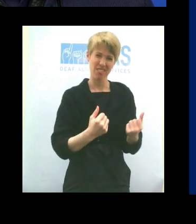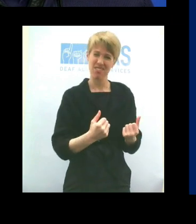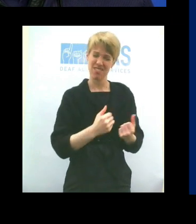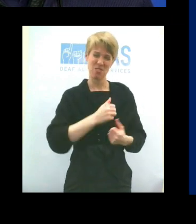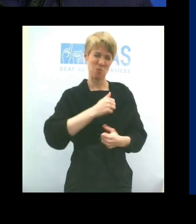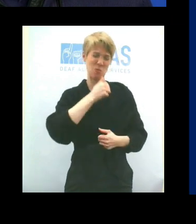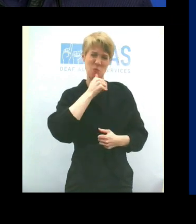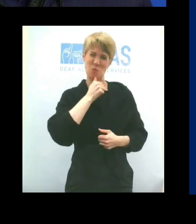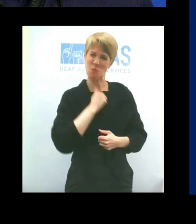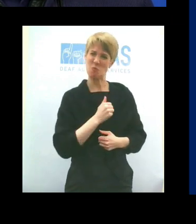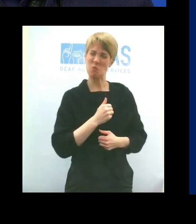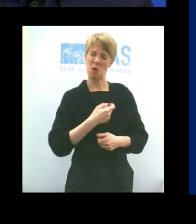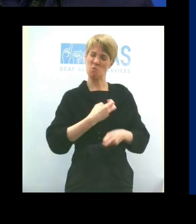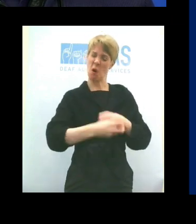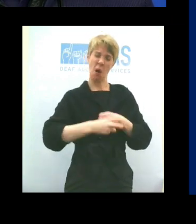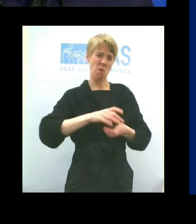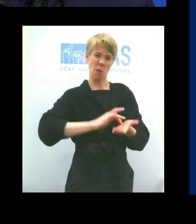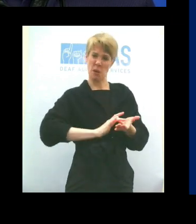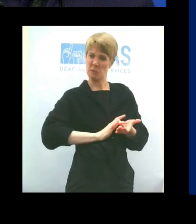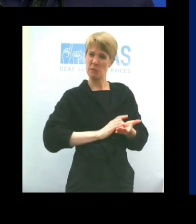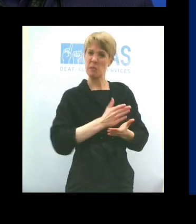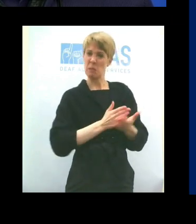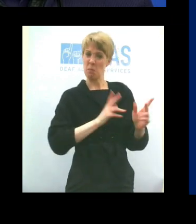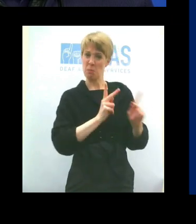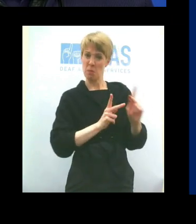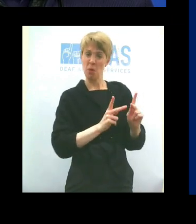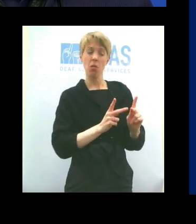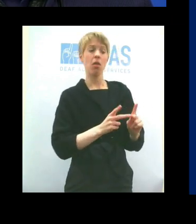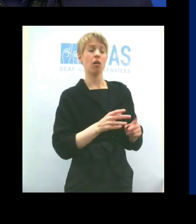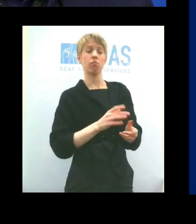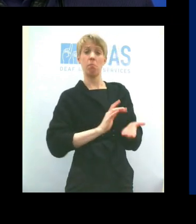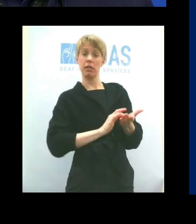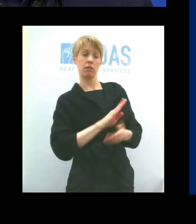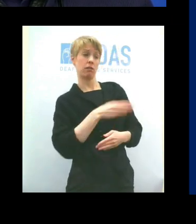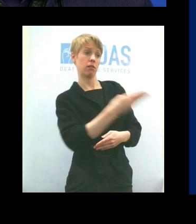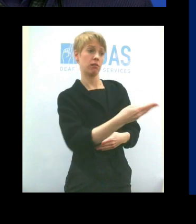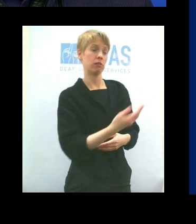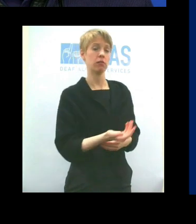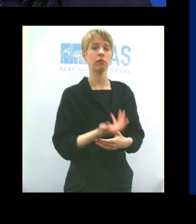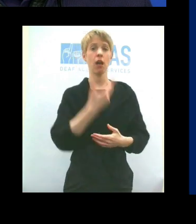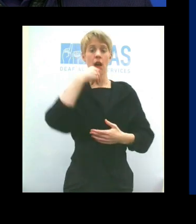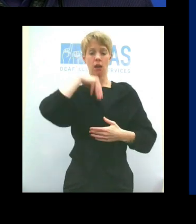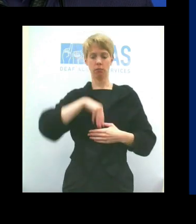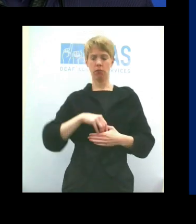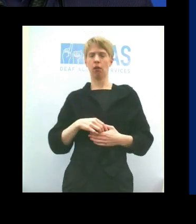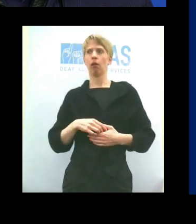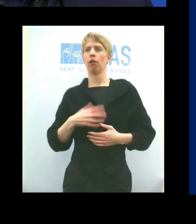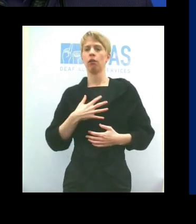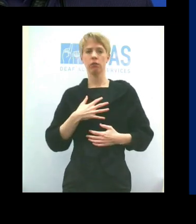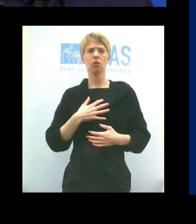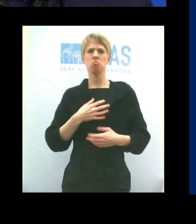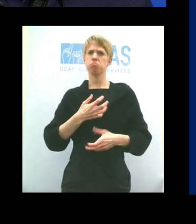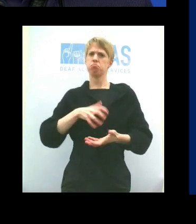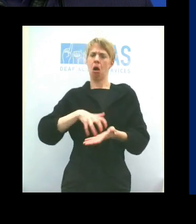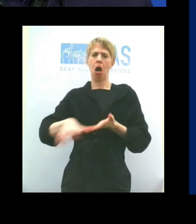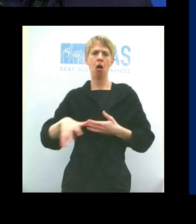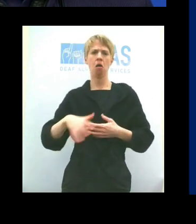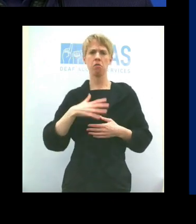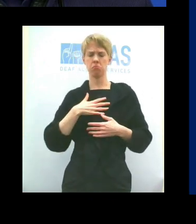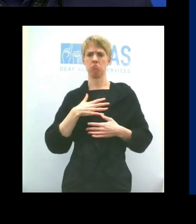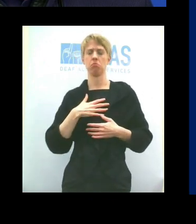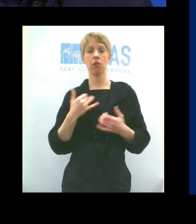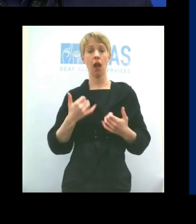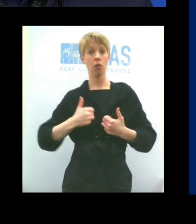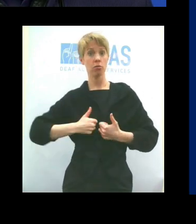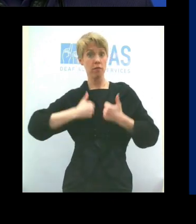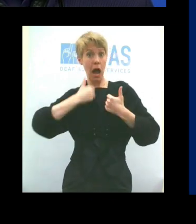survived have not totally recovered. They're still dealing with health effects associated with the illness, including the seriousness of having been put on a